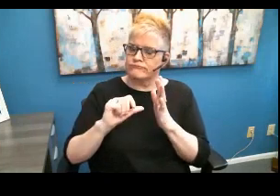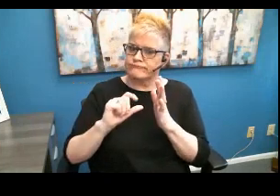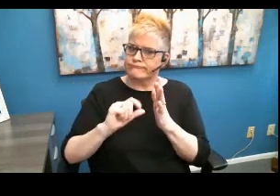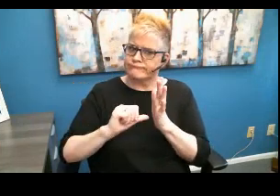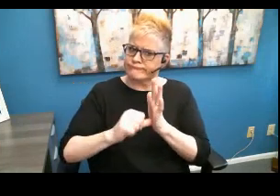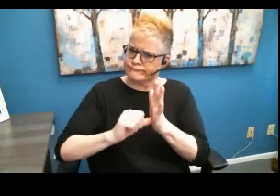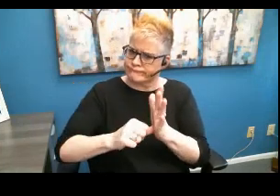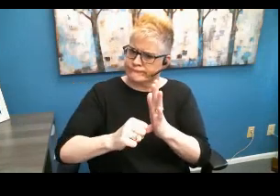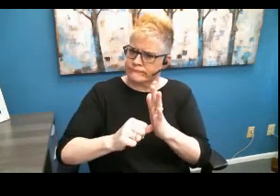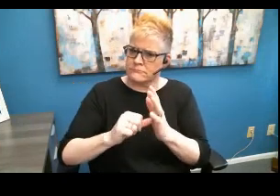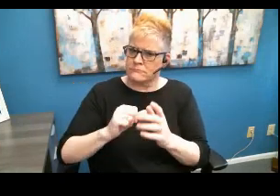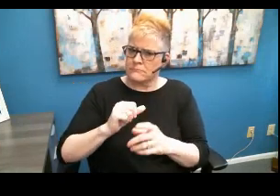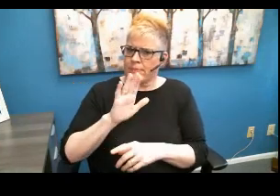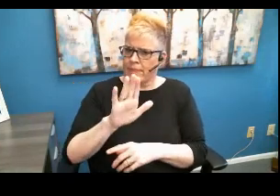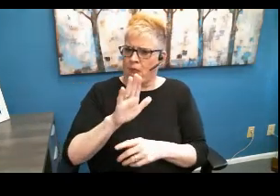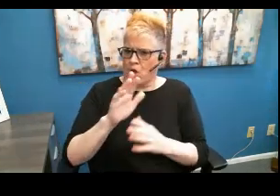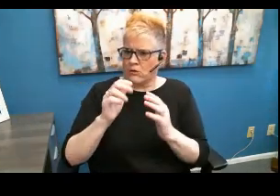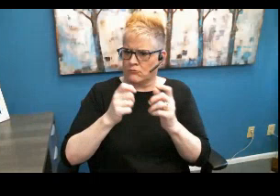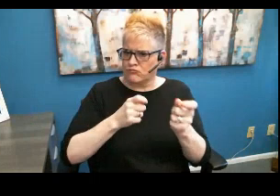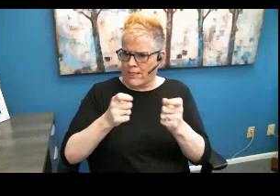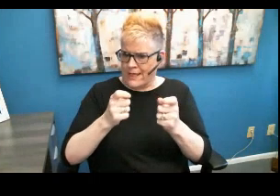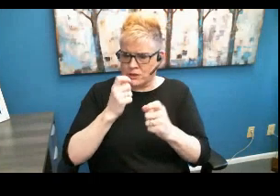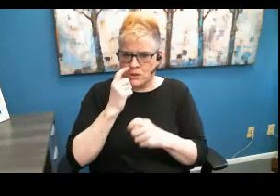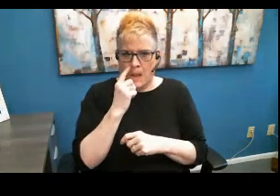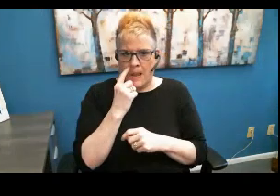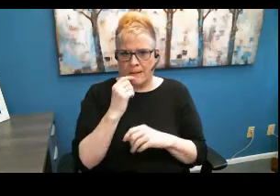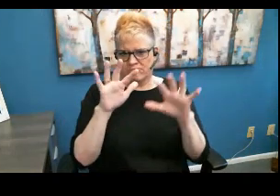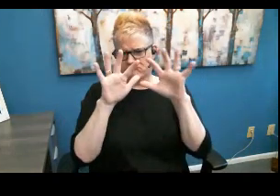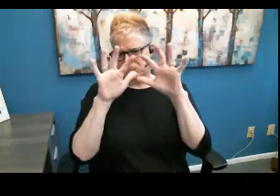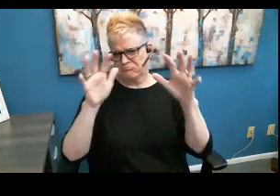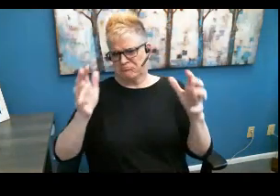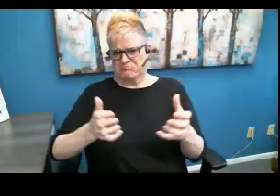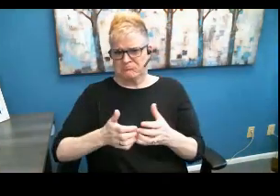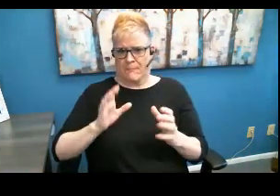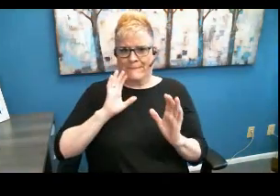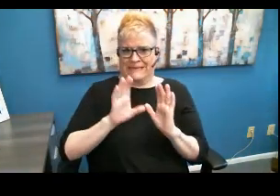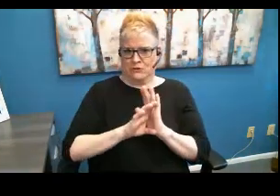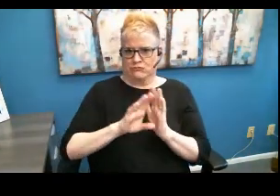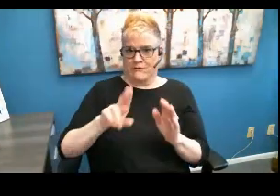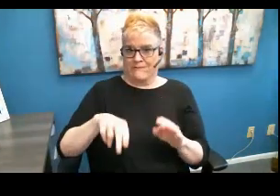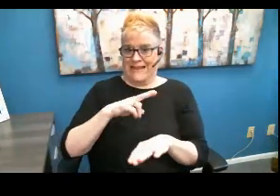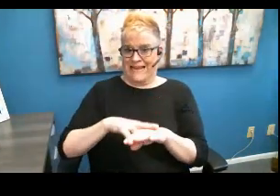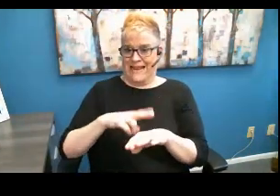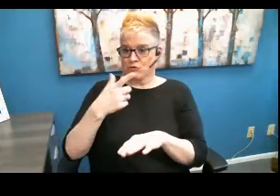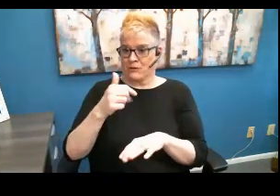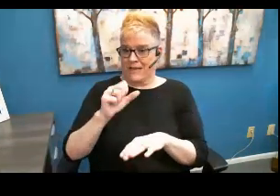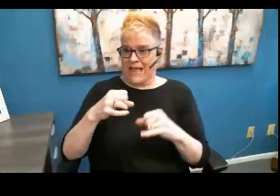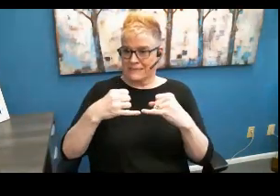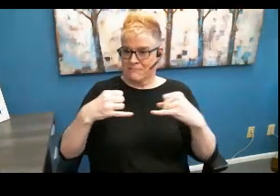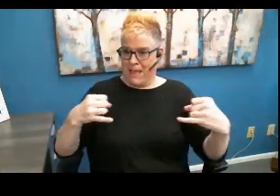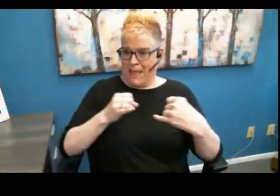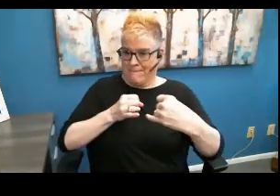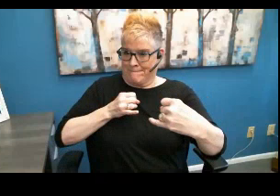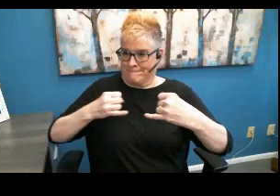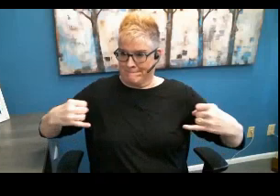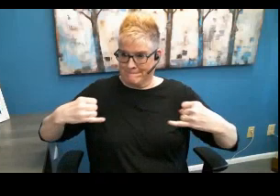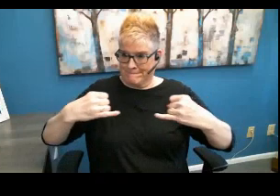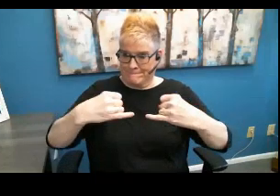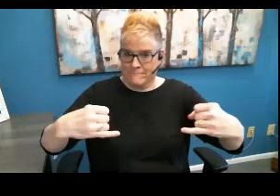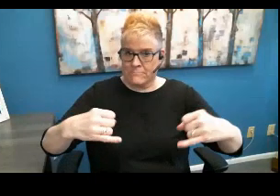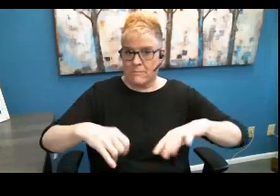But PHMSA shows this kind of overall diagram of natural gas pipe systems. So we start over